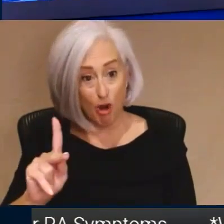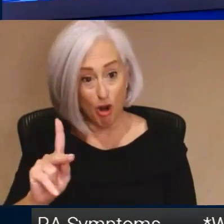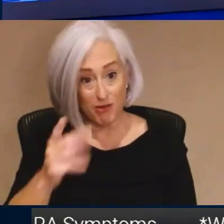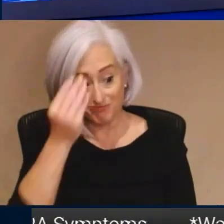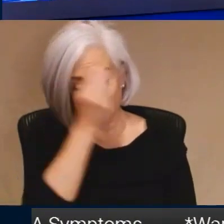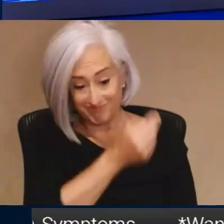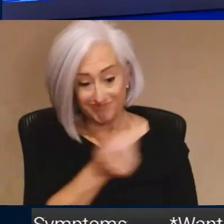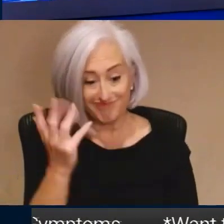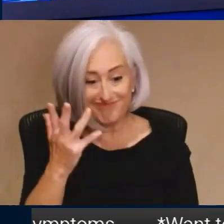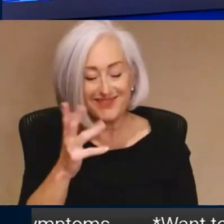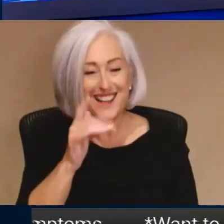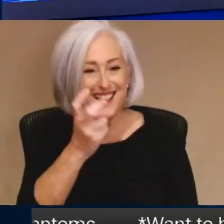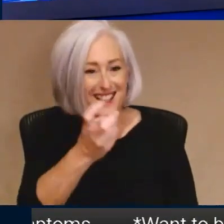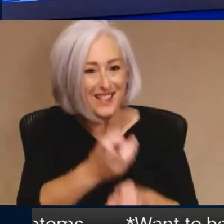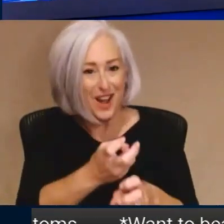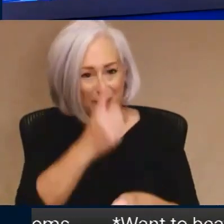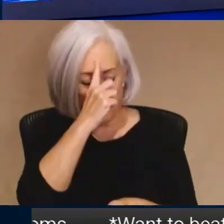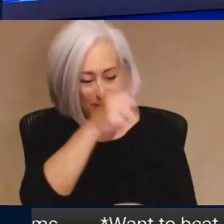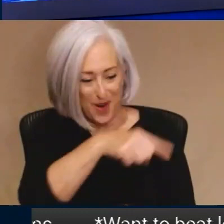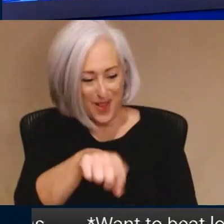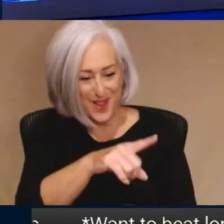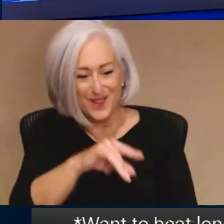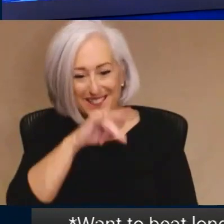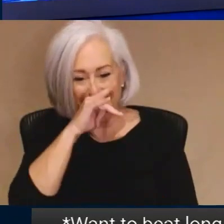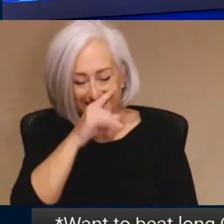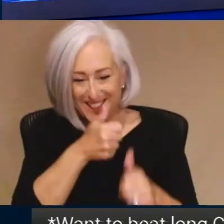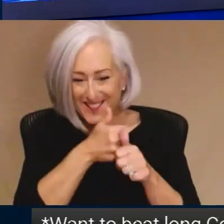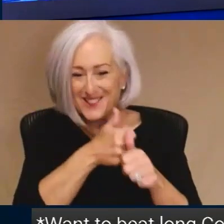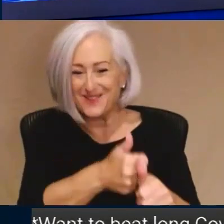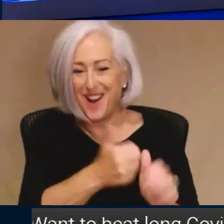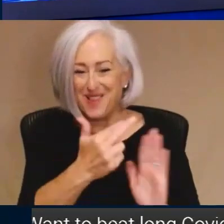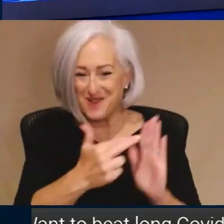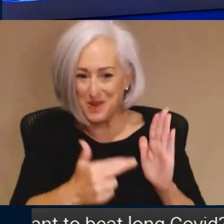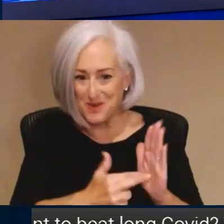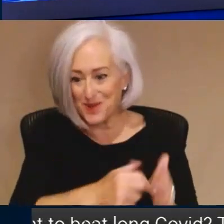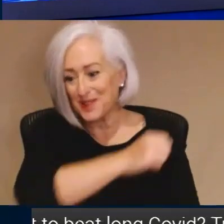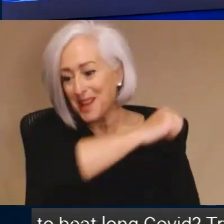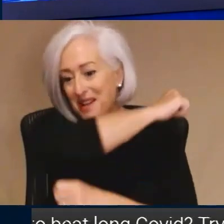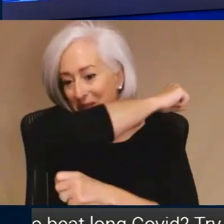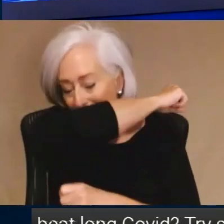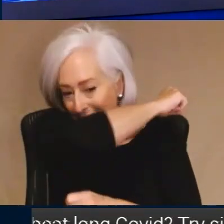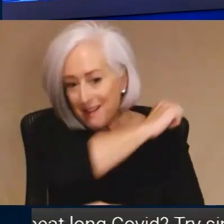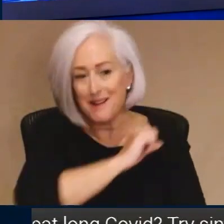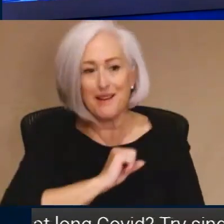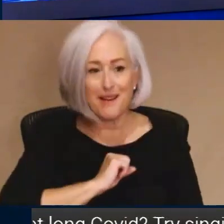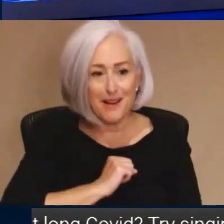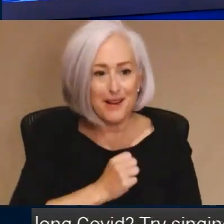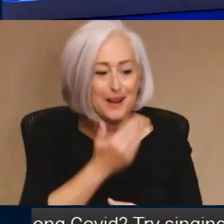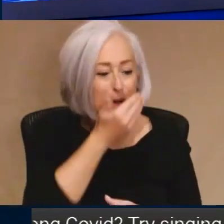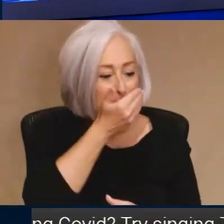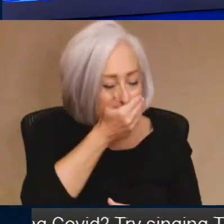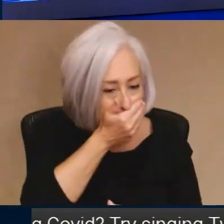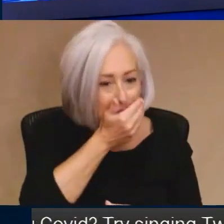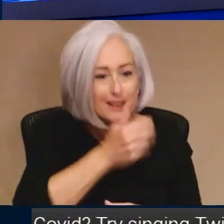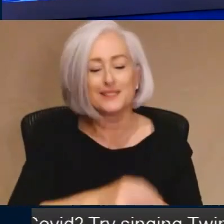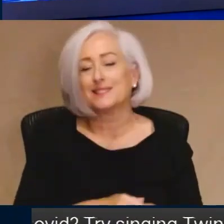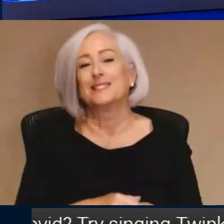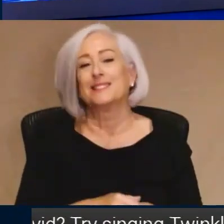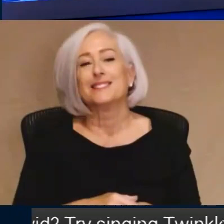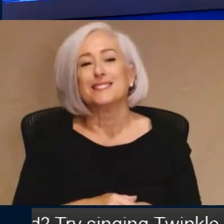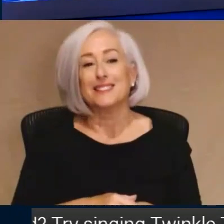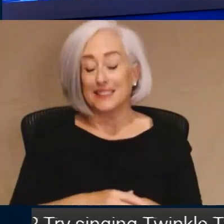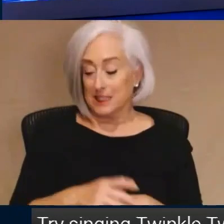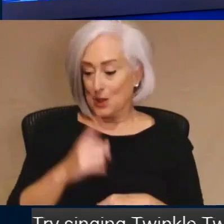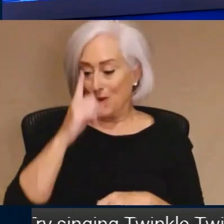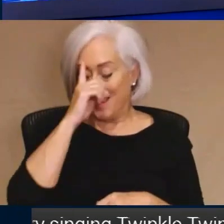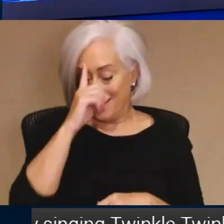children to adhere to those guidance. Well, that was my question. Does it spread fast the way that way COVID did? We say 200 cases now,